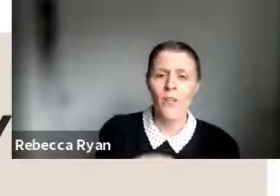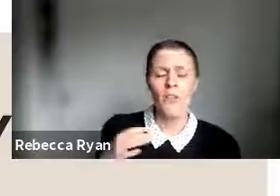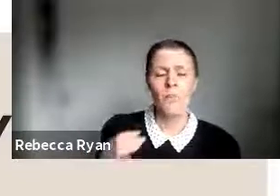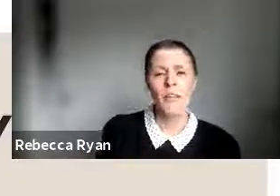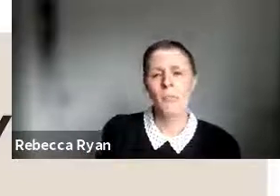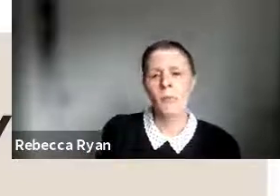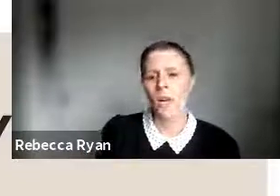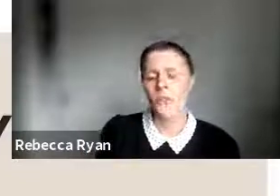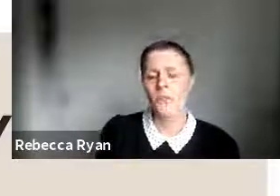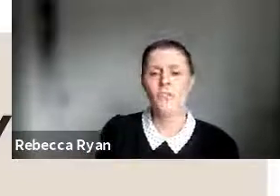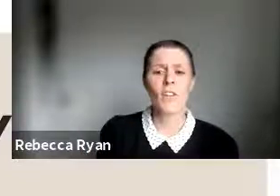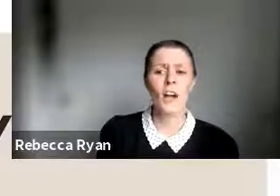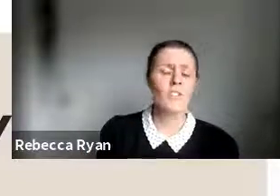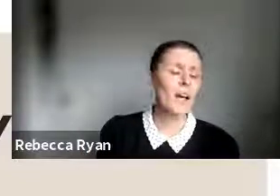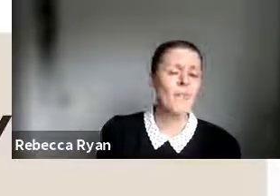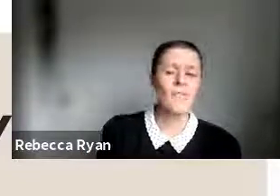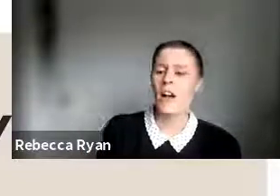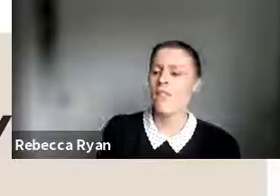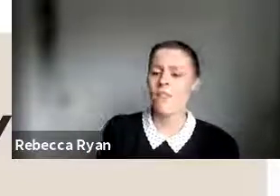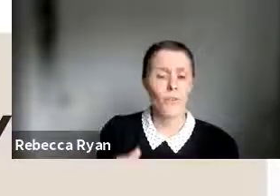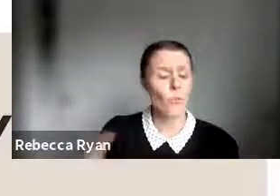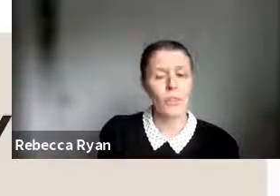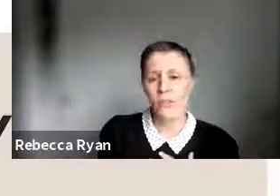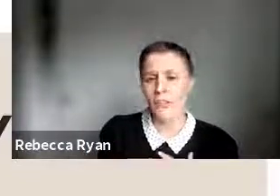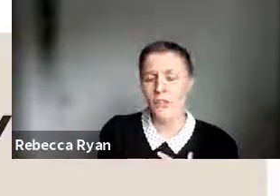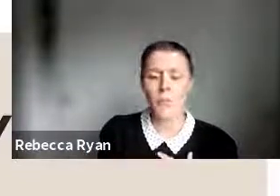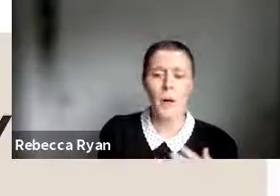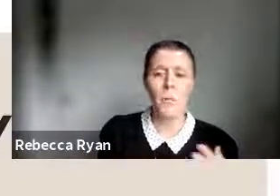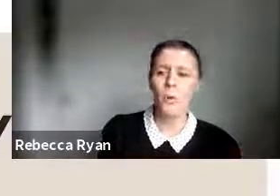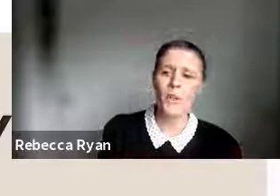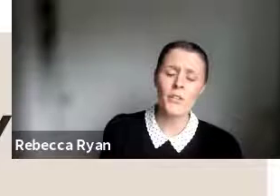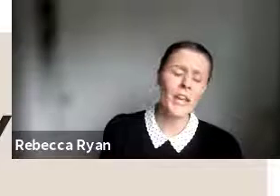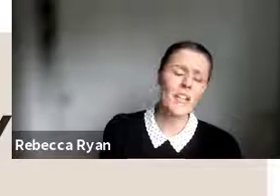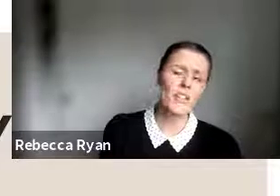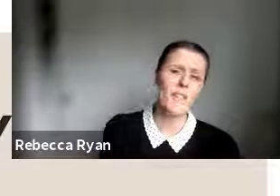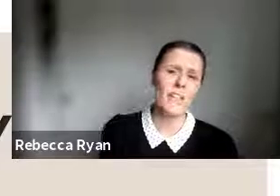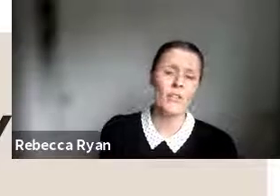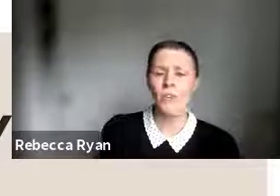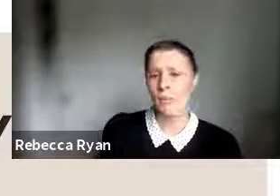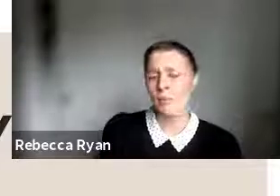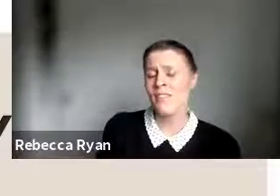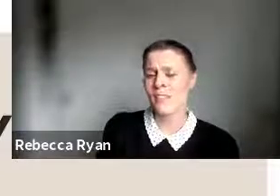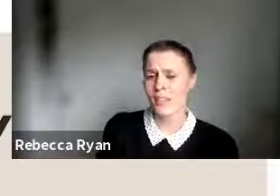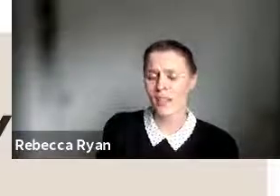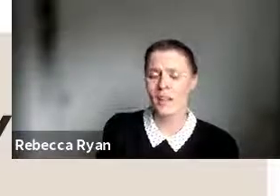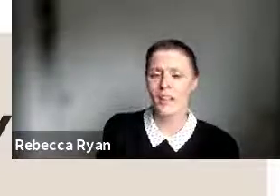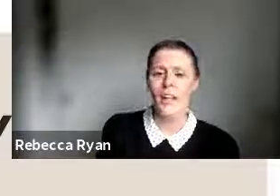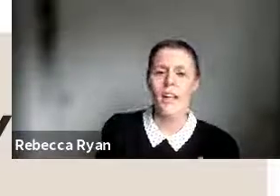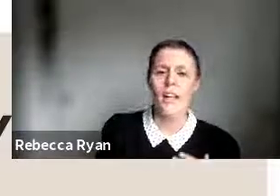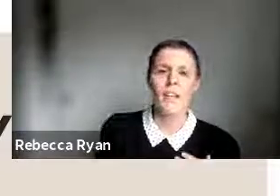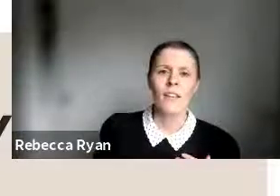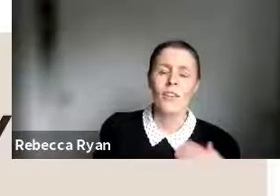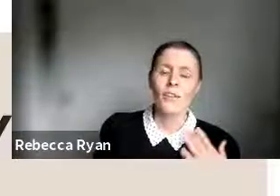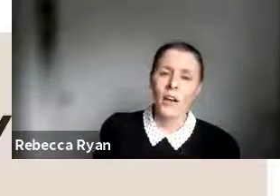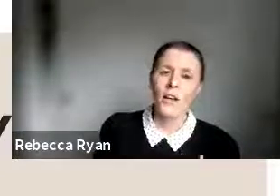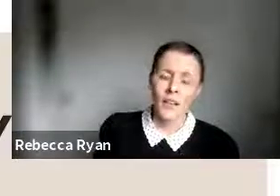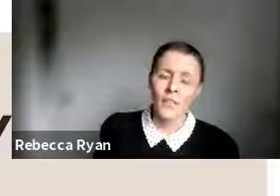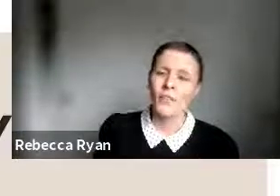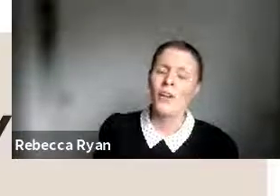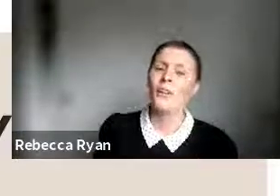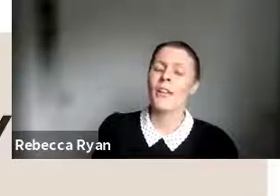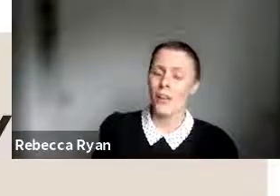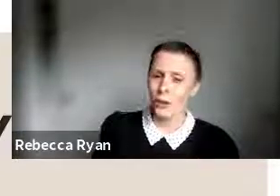new. They've been in production for a long time for whether it ranges from Ebola to HIVs, rabies, and Zika. They're